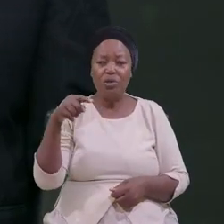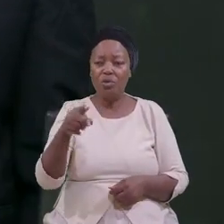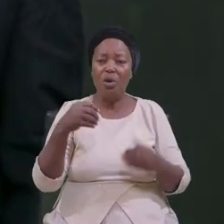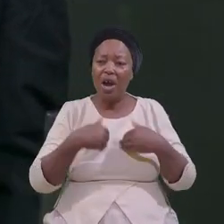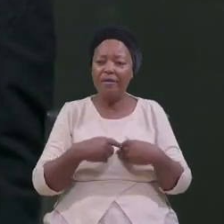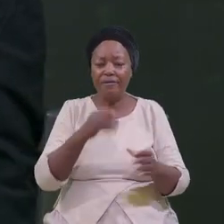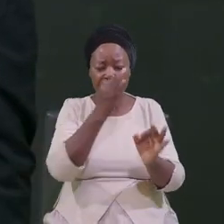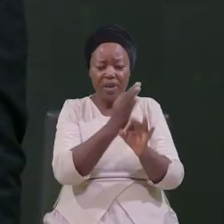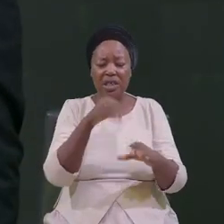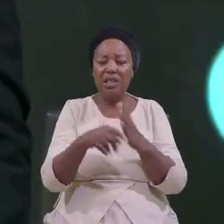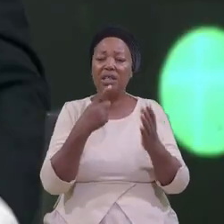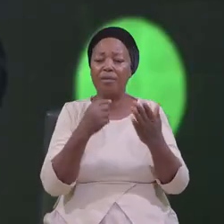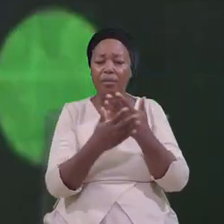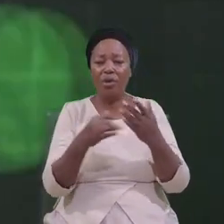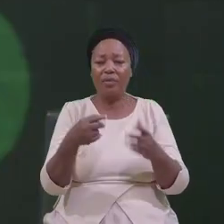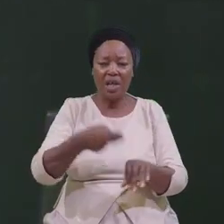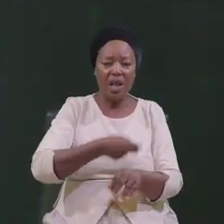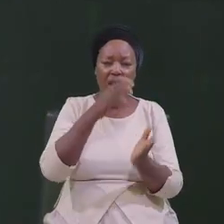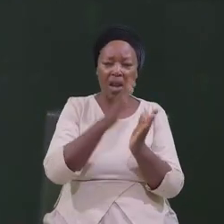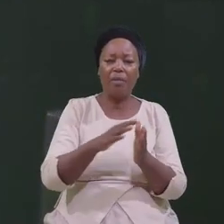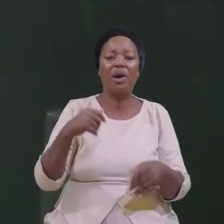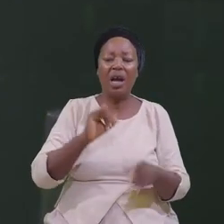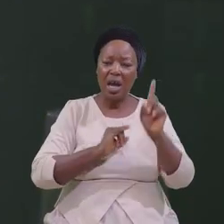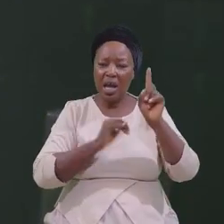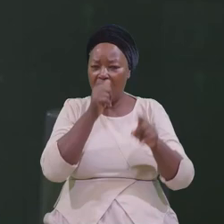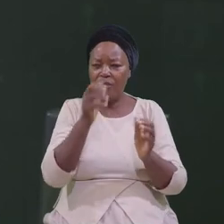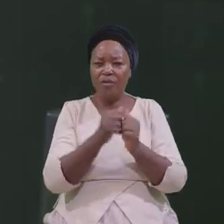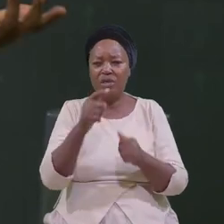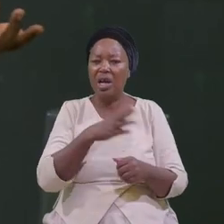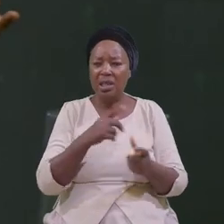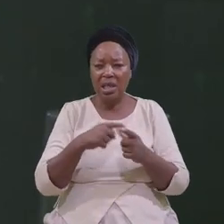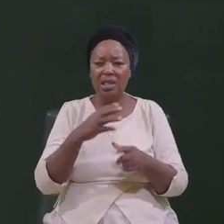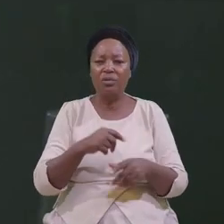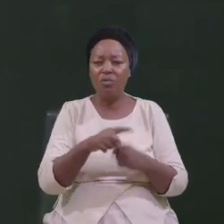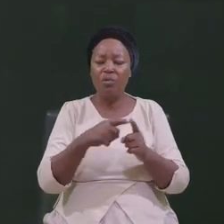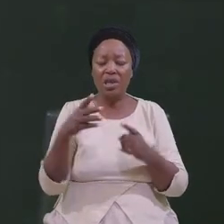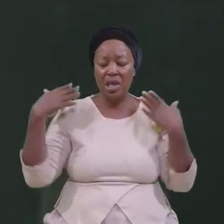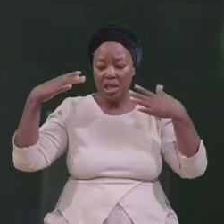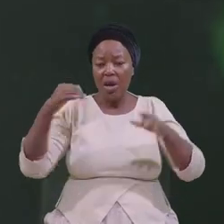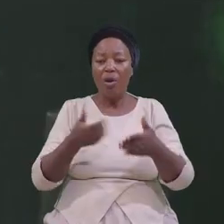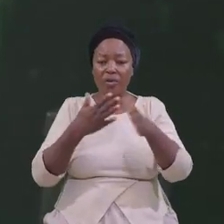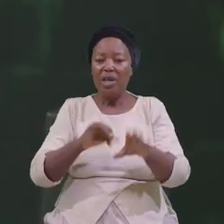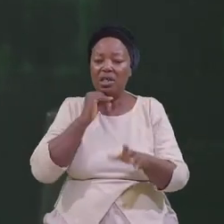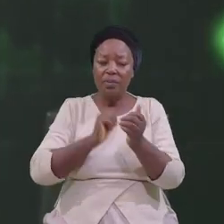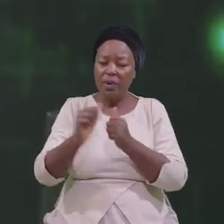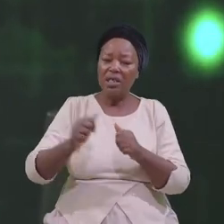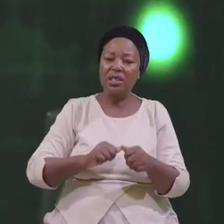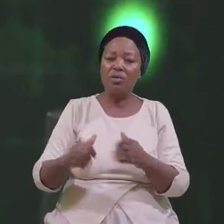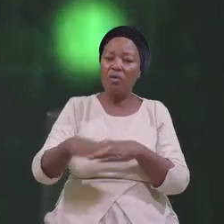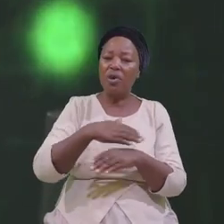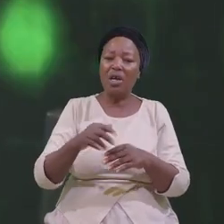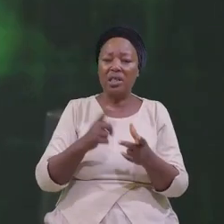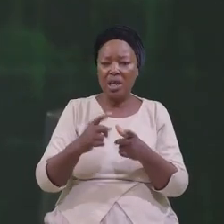the blood of the Lamb, I am with you. And when the angel of death is passing over, he sees that we